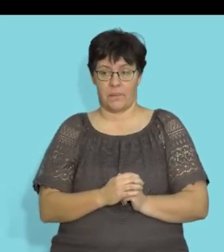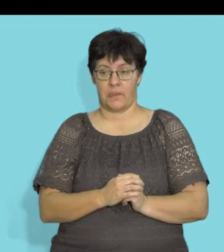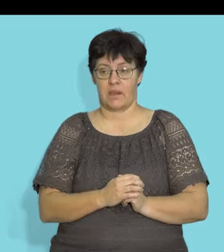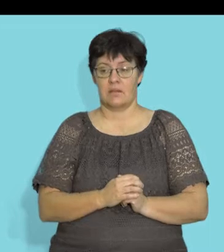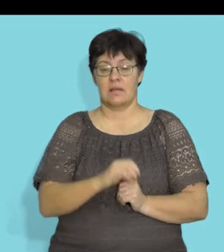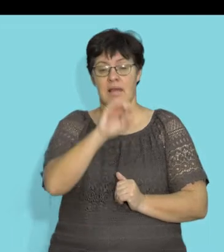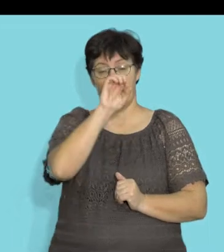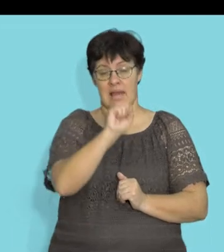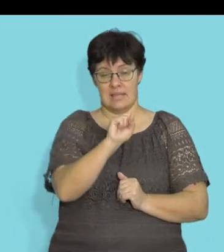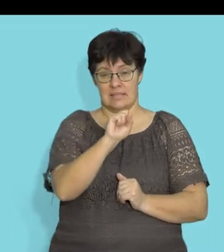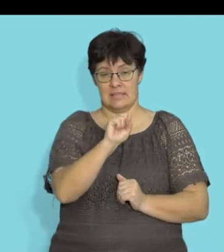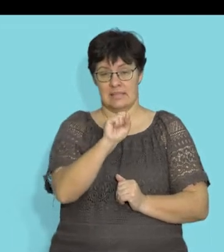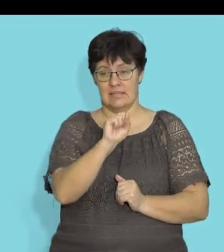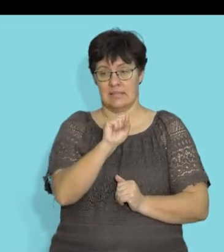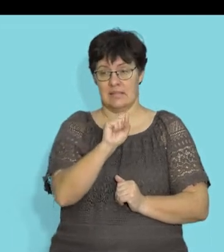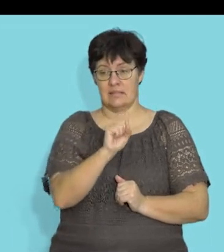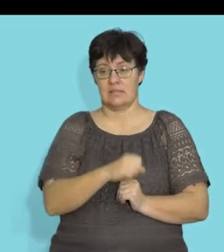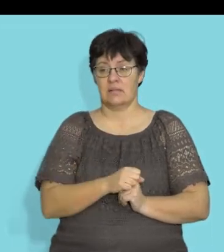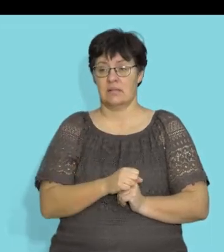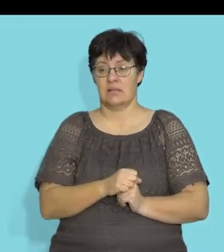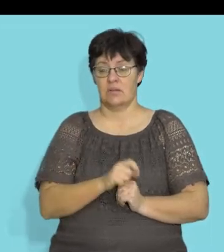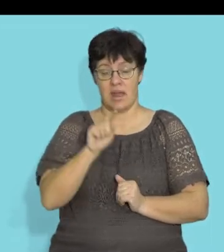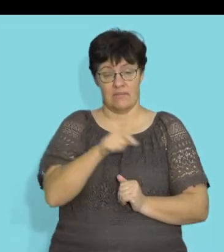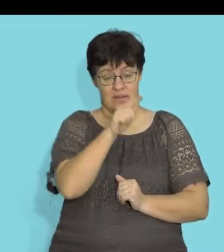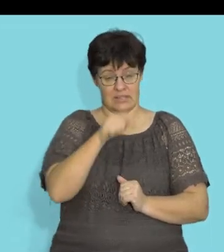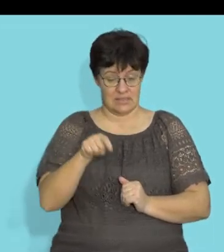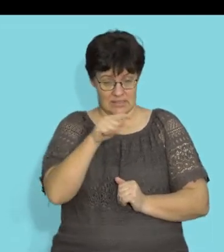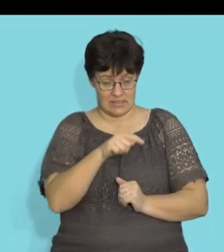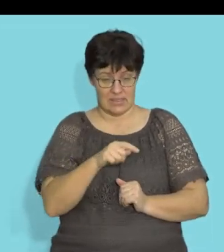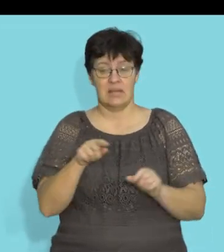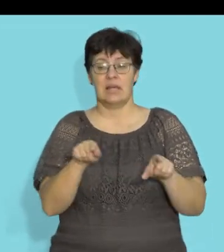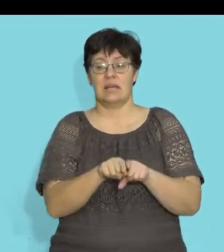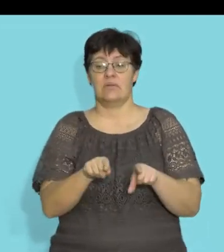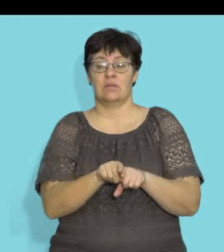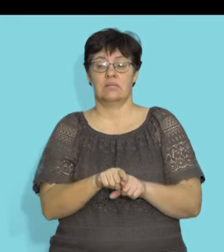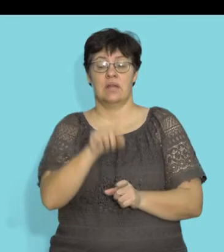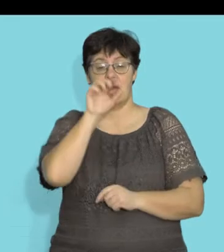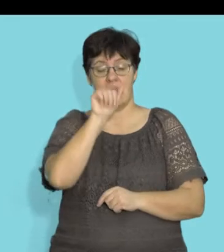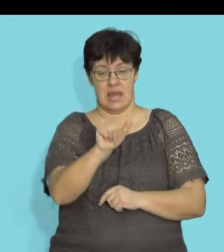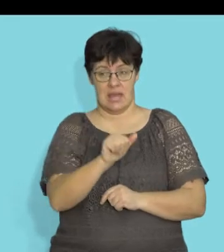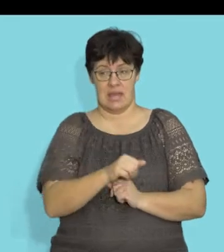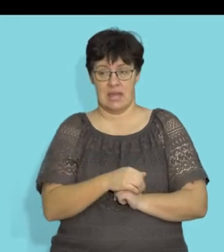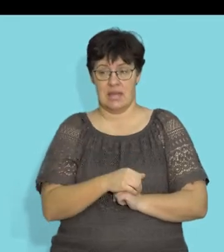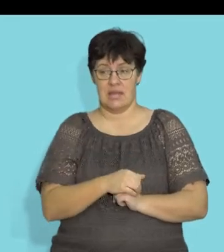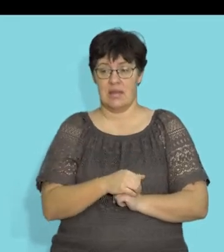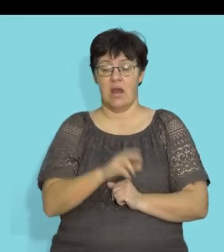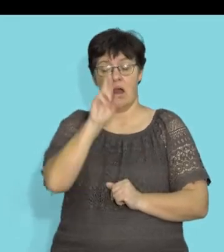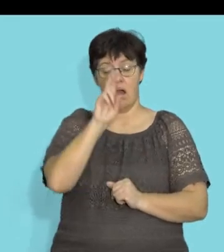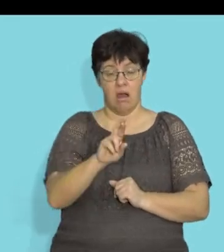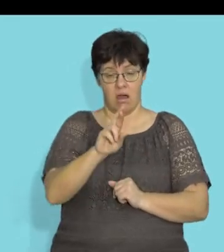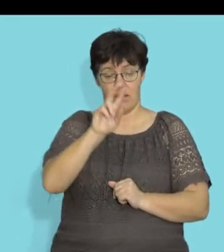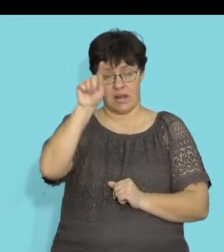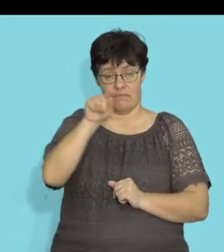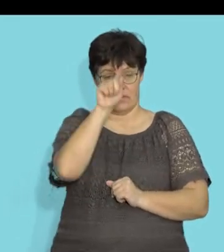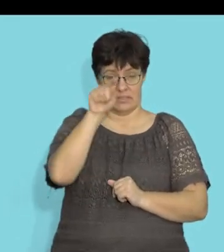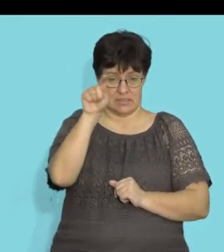the sum to infinity will be equal to a r to infinity, because